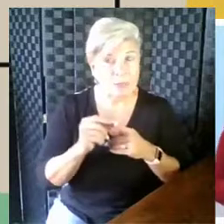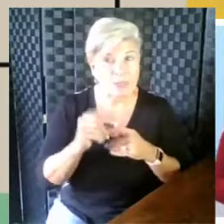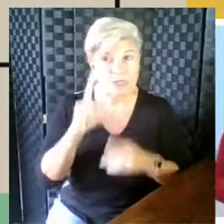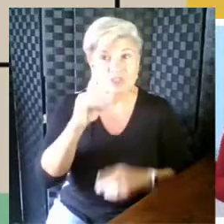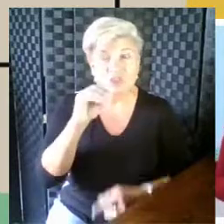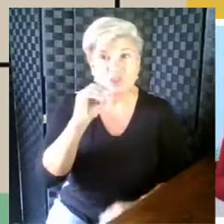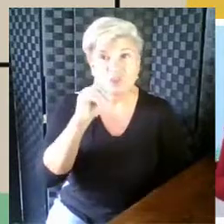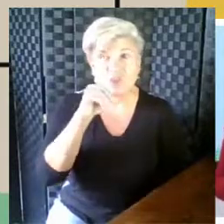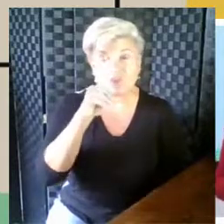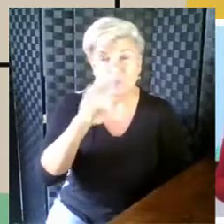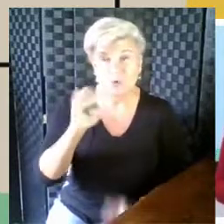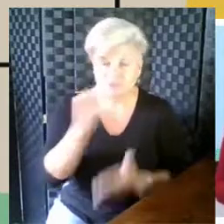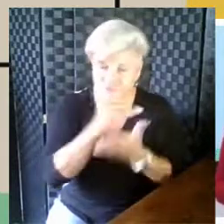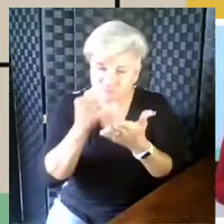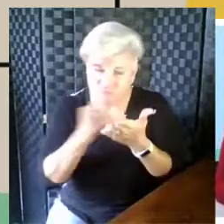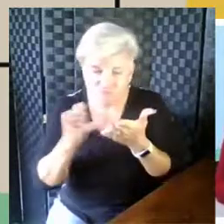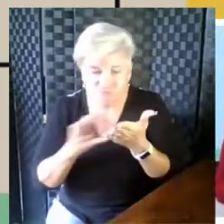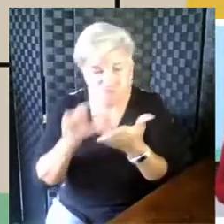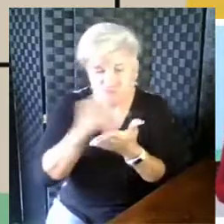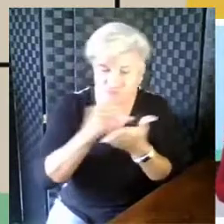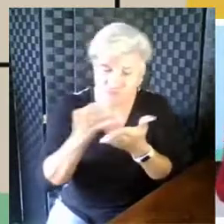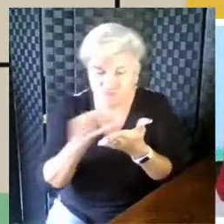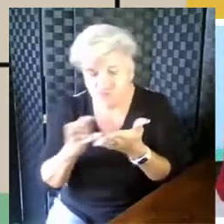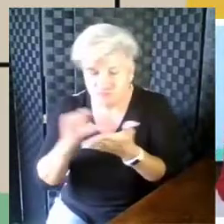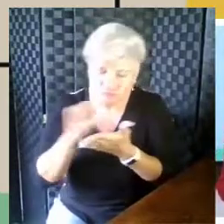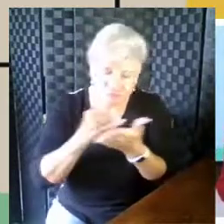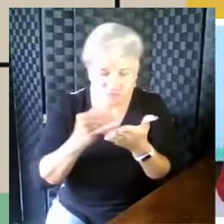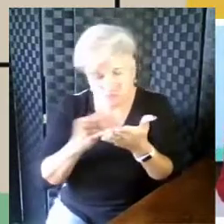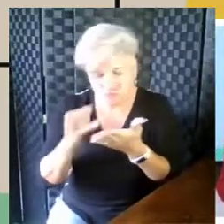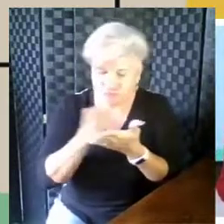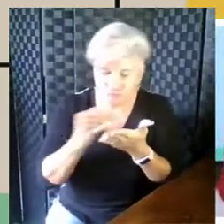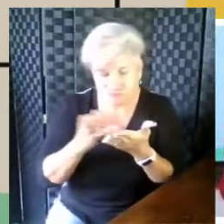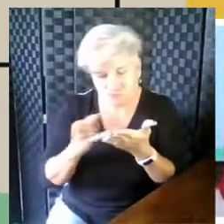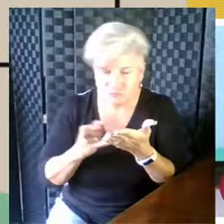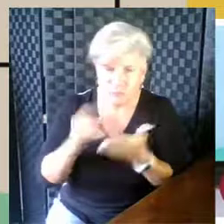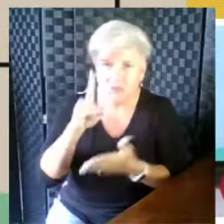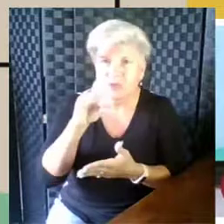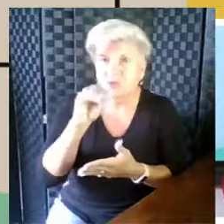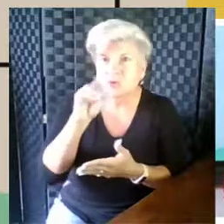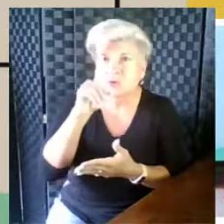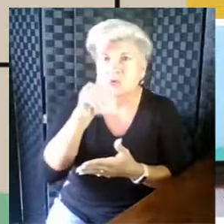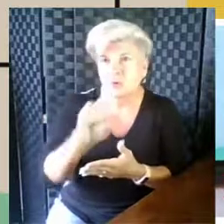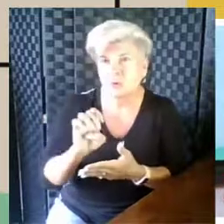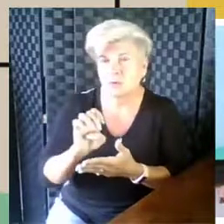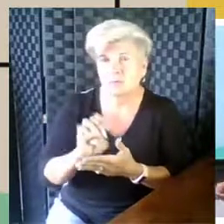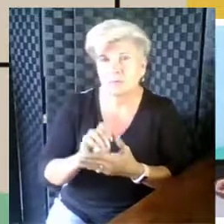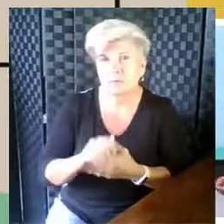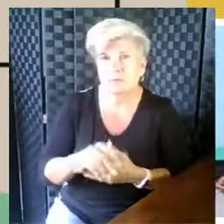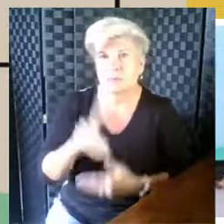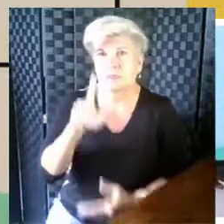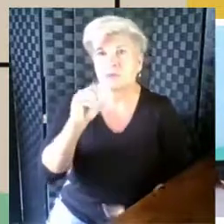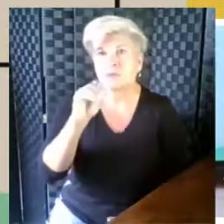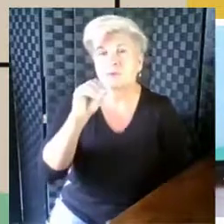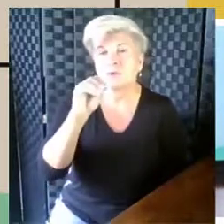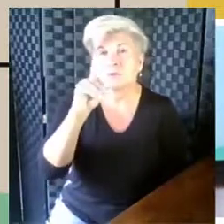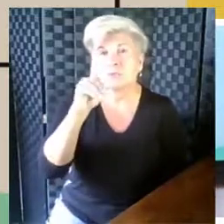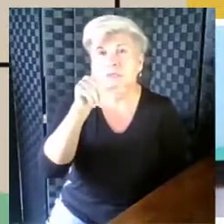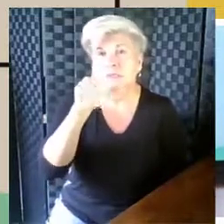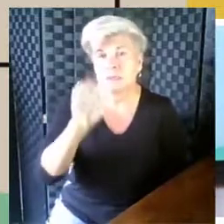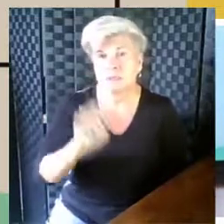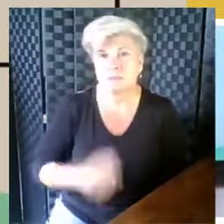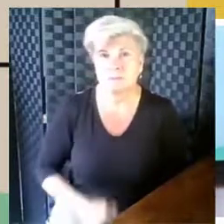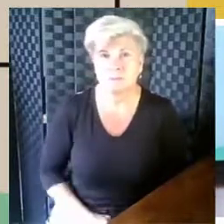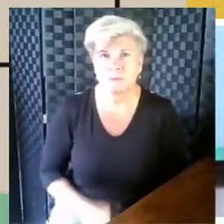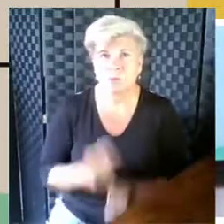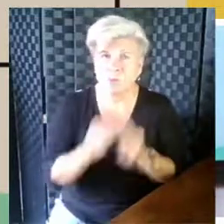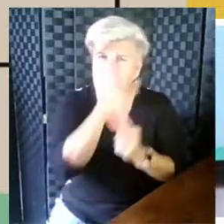doodle. She doodled on her paper with her pencil. Doodle. Which